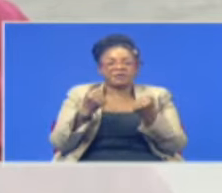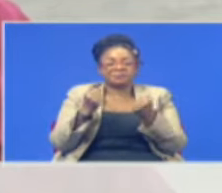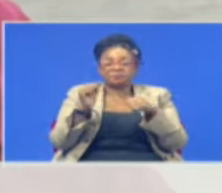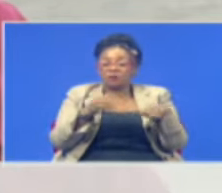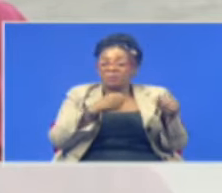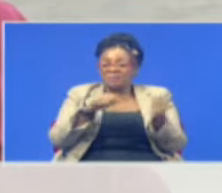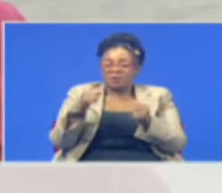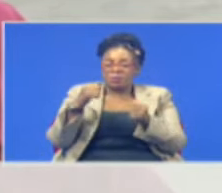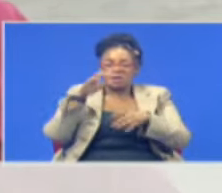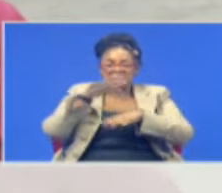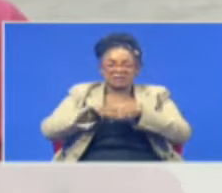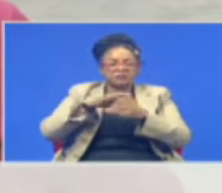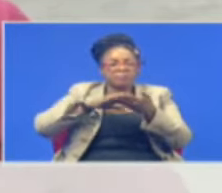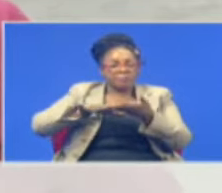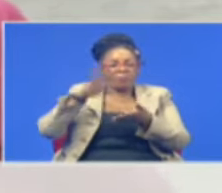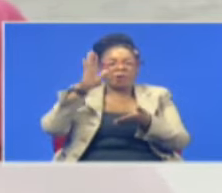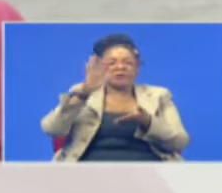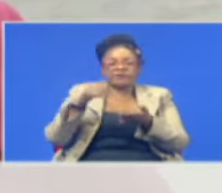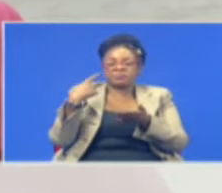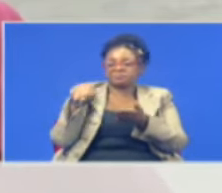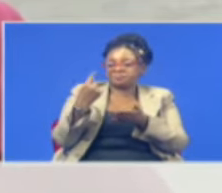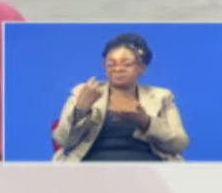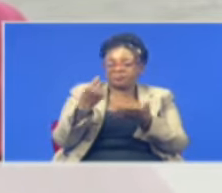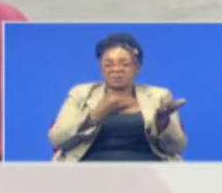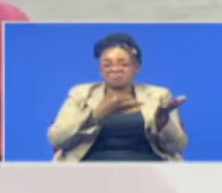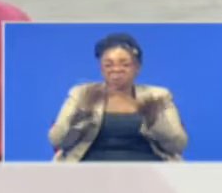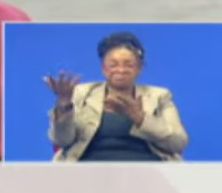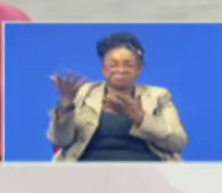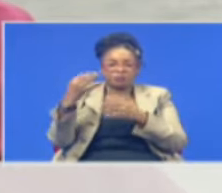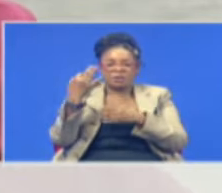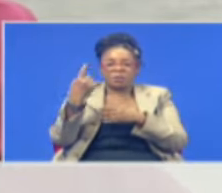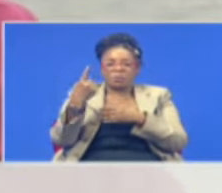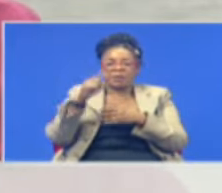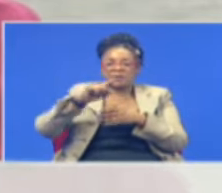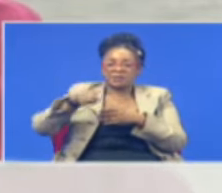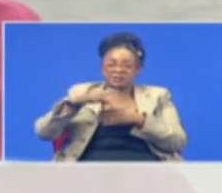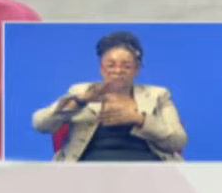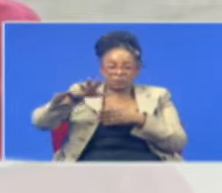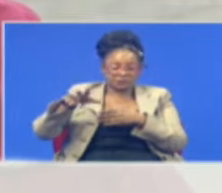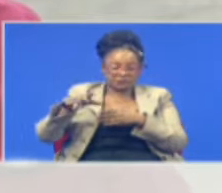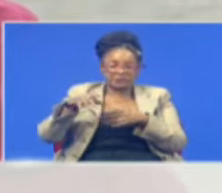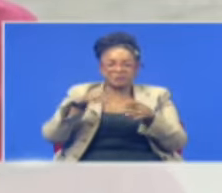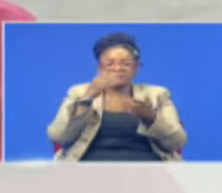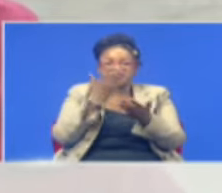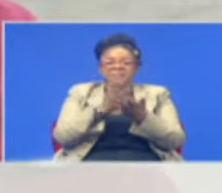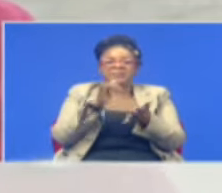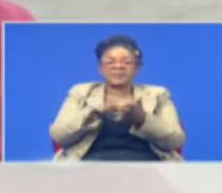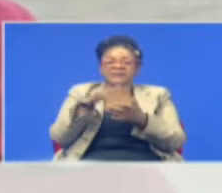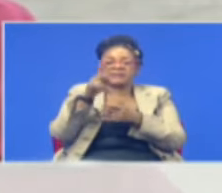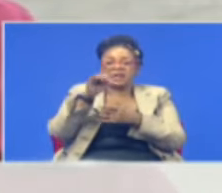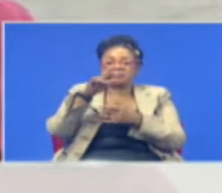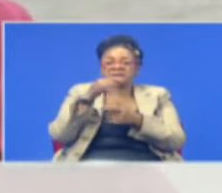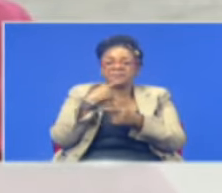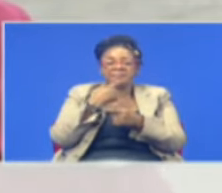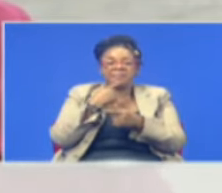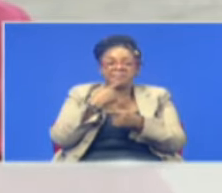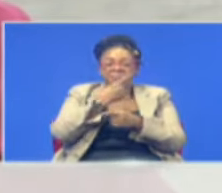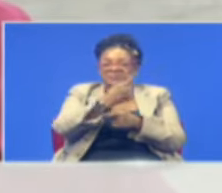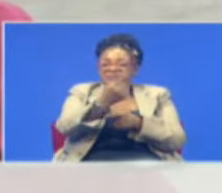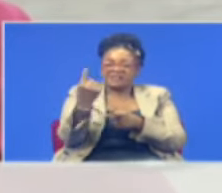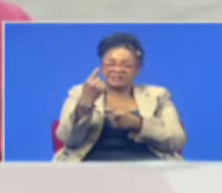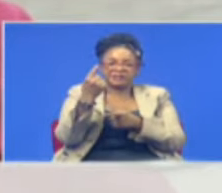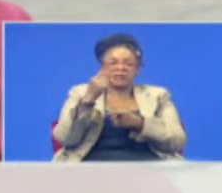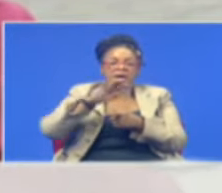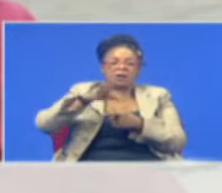the lion's share out of the latest consignment headed to 31 counties, an issue that KEMSA now says each and every county has